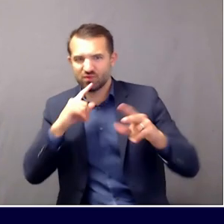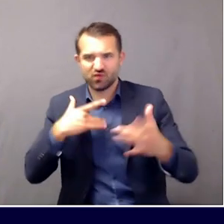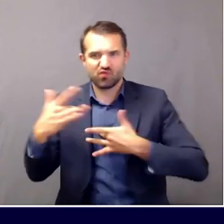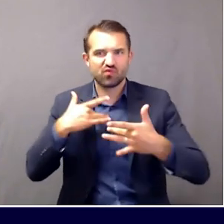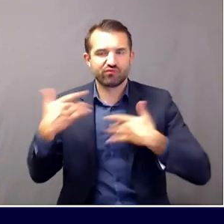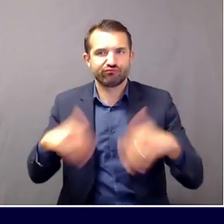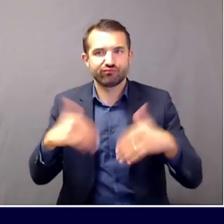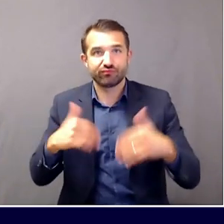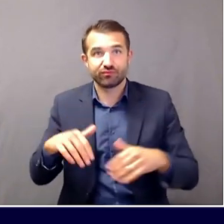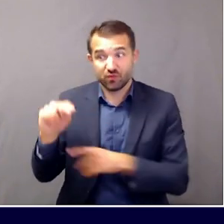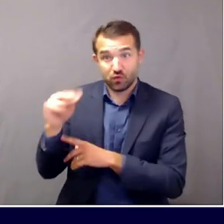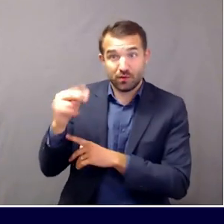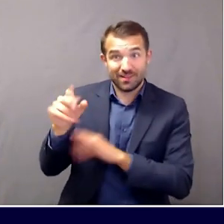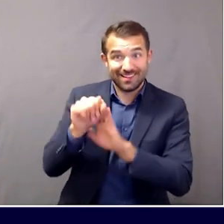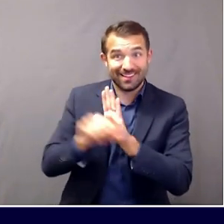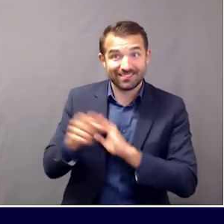Hampshire, have jumped